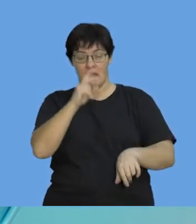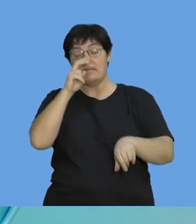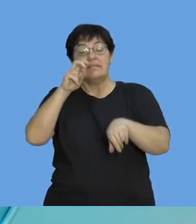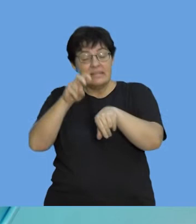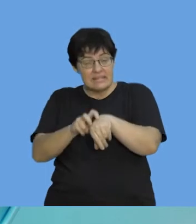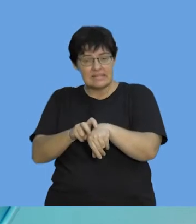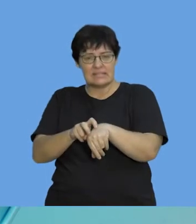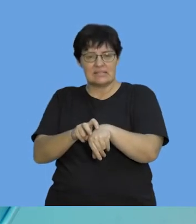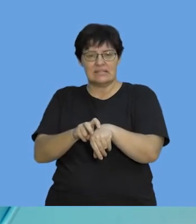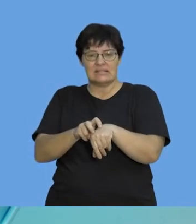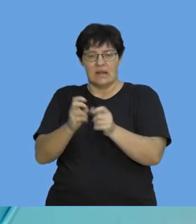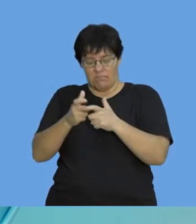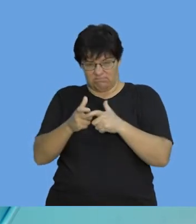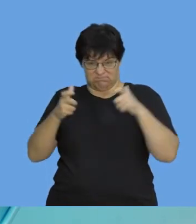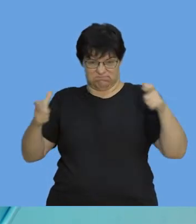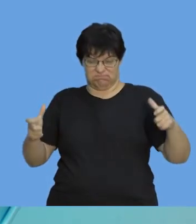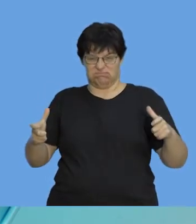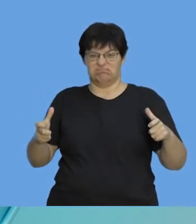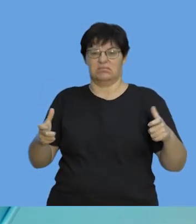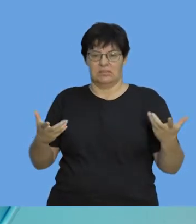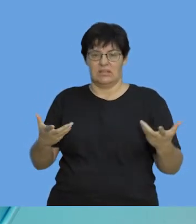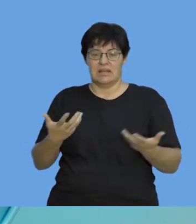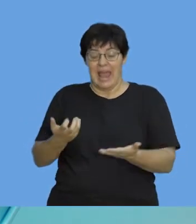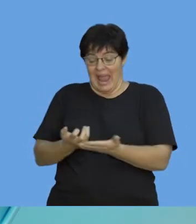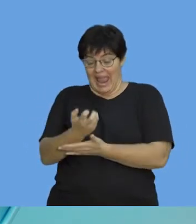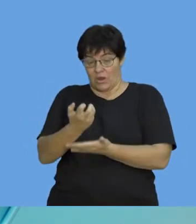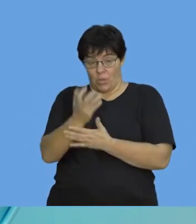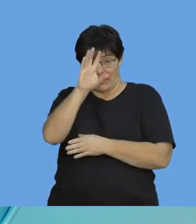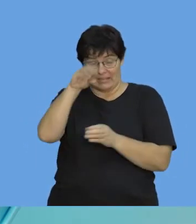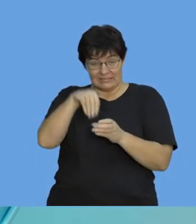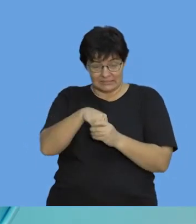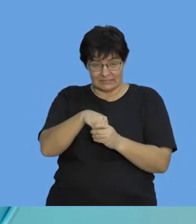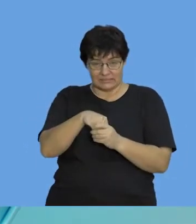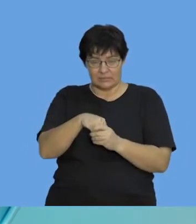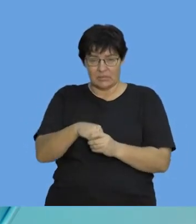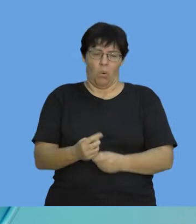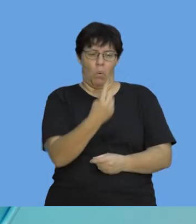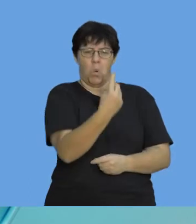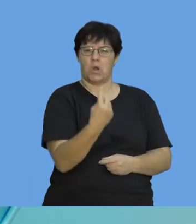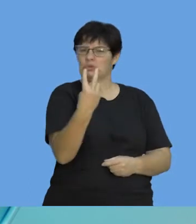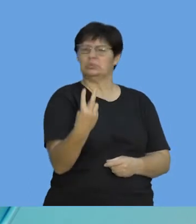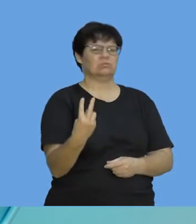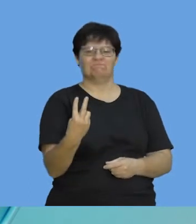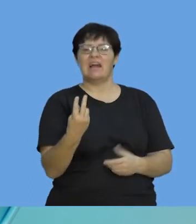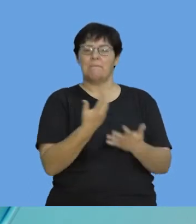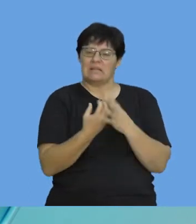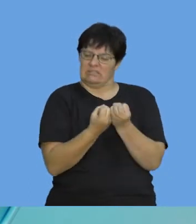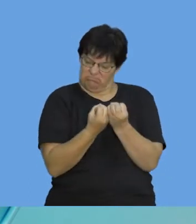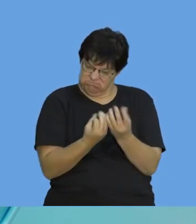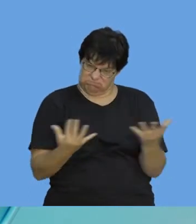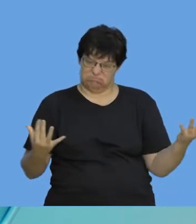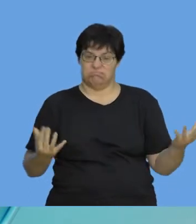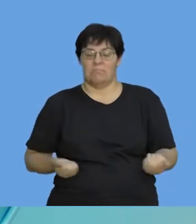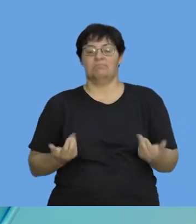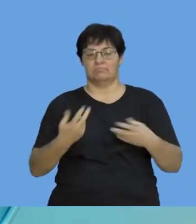large scale. So the economic viability of that production process becomes very important, because